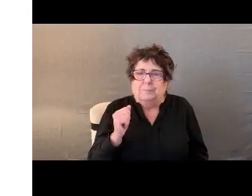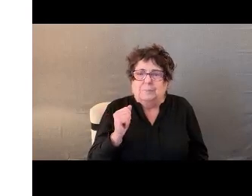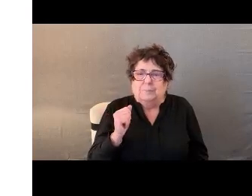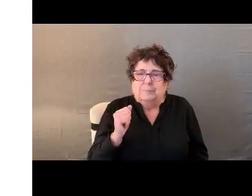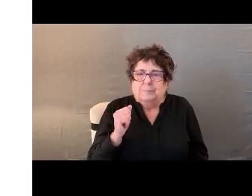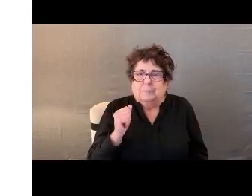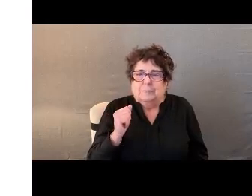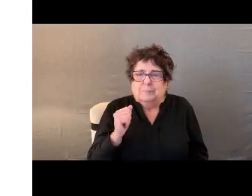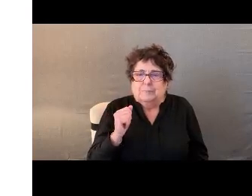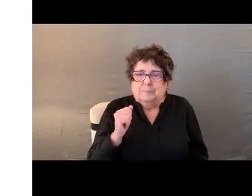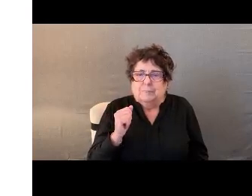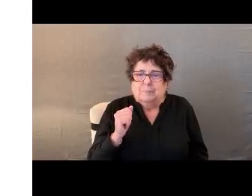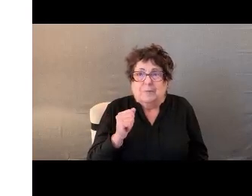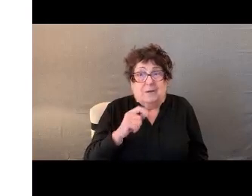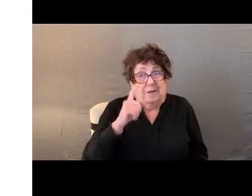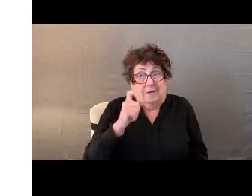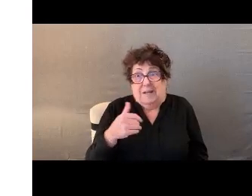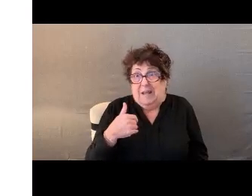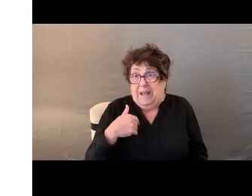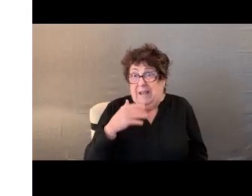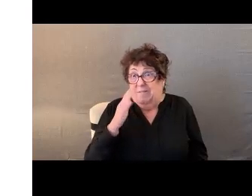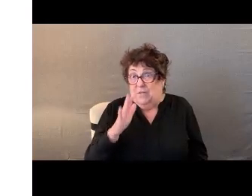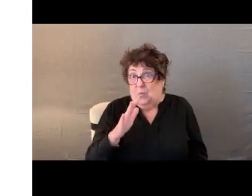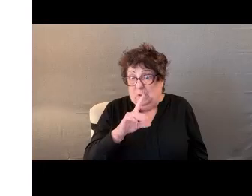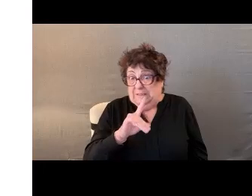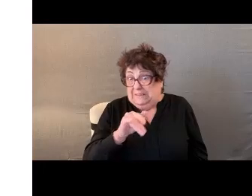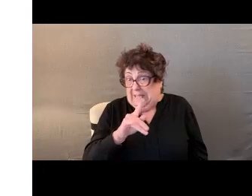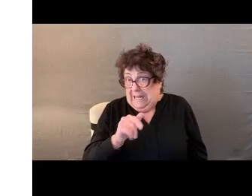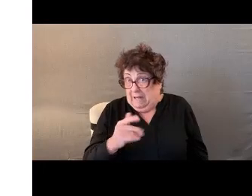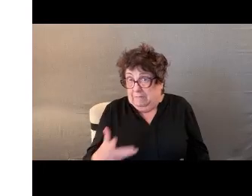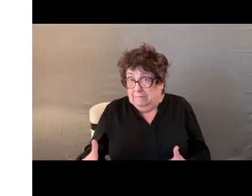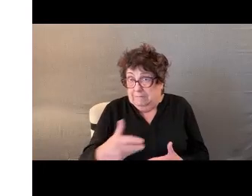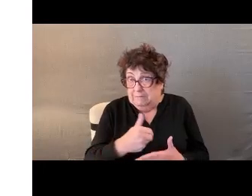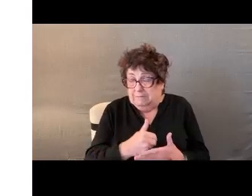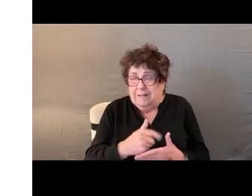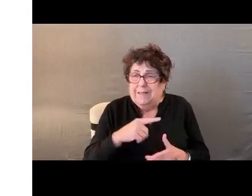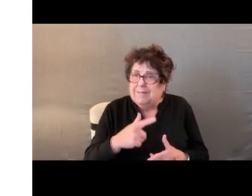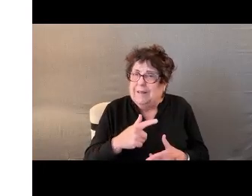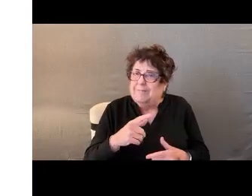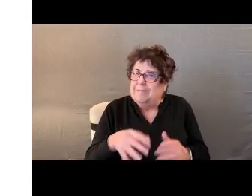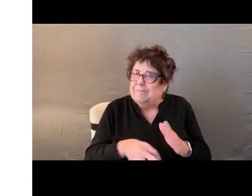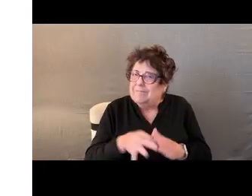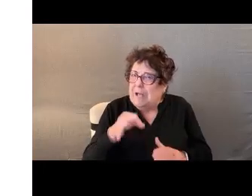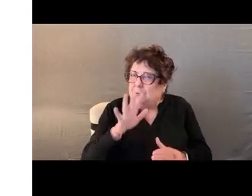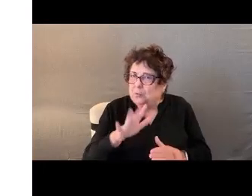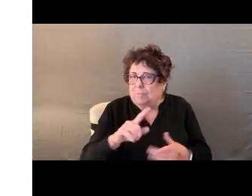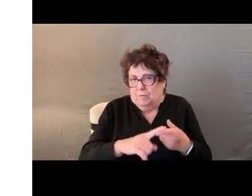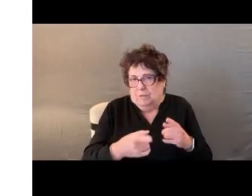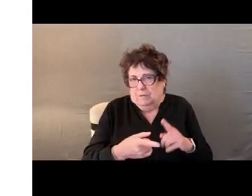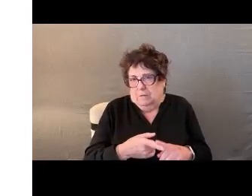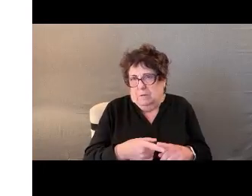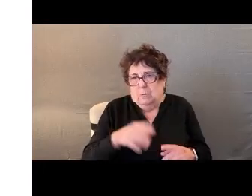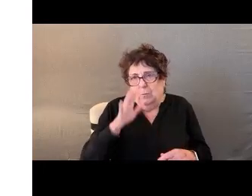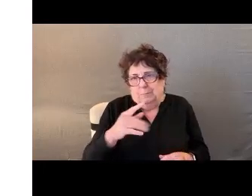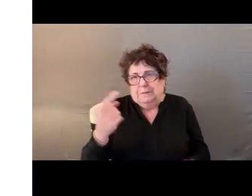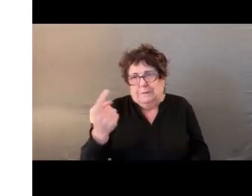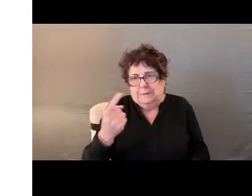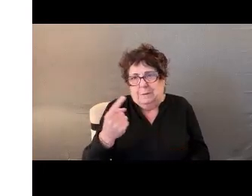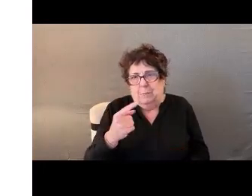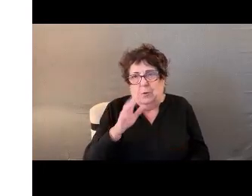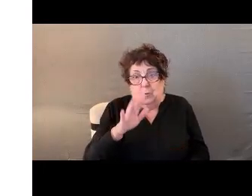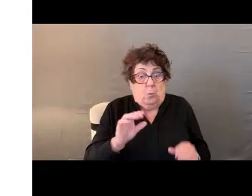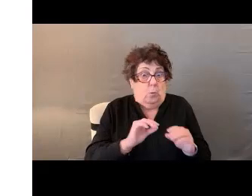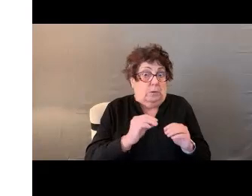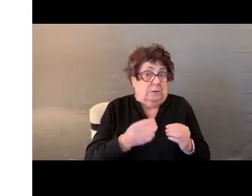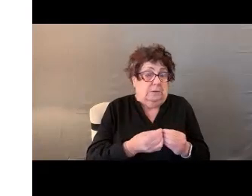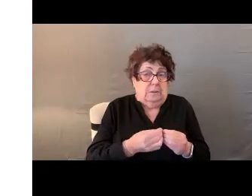have to have your data and then find your friend, right? There's going to be someone in your organization that has the organizational power that you